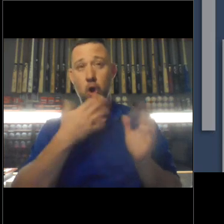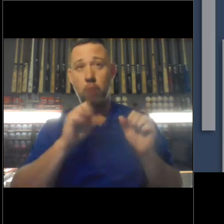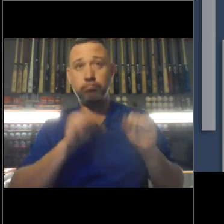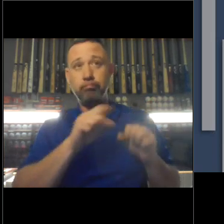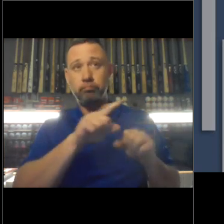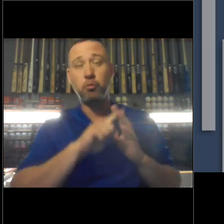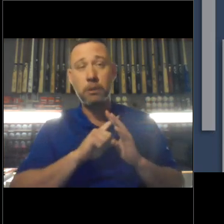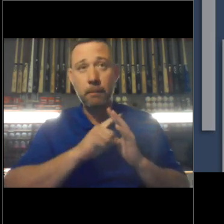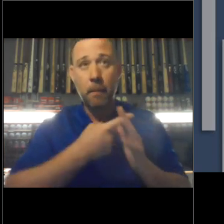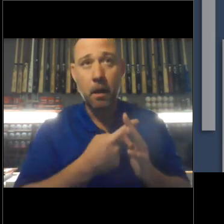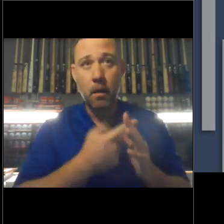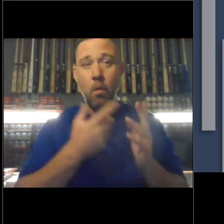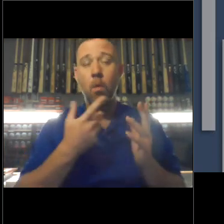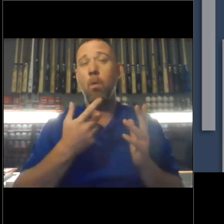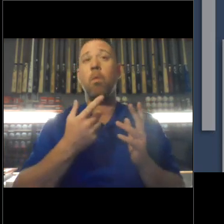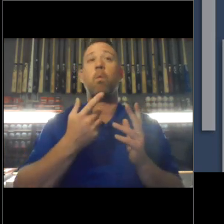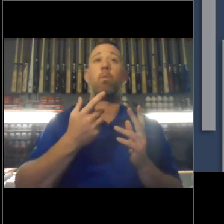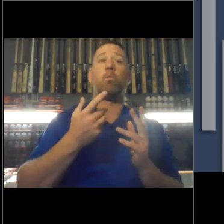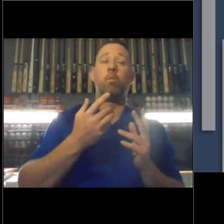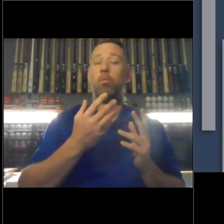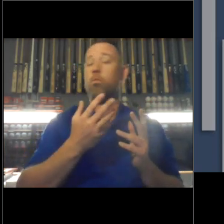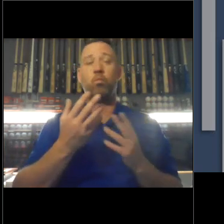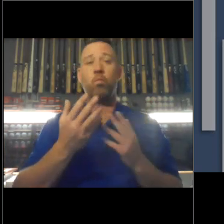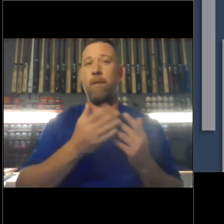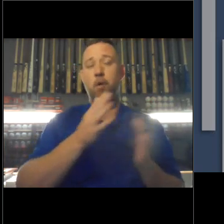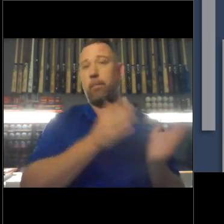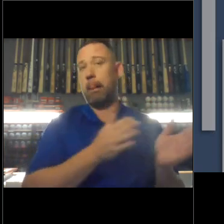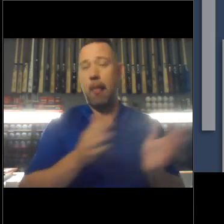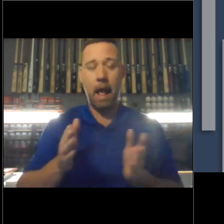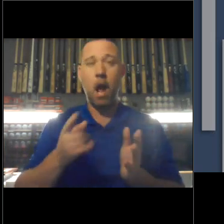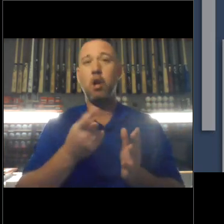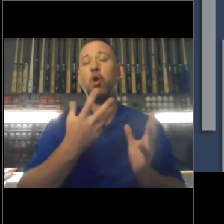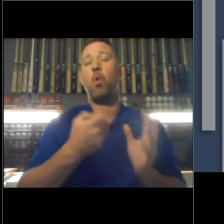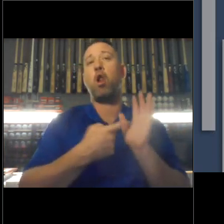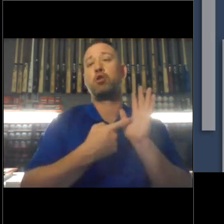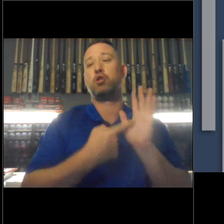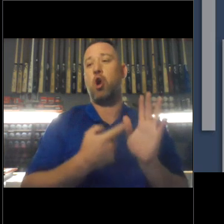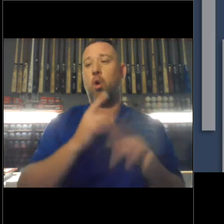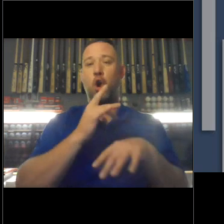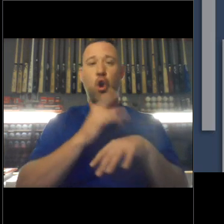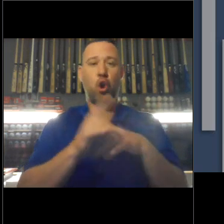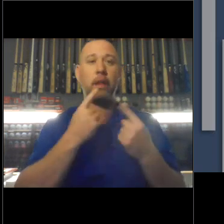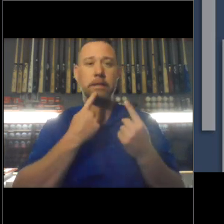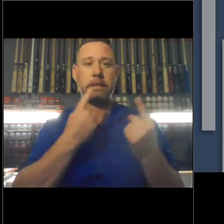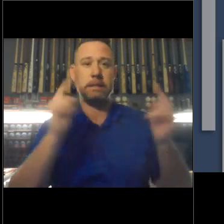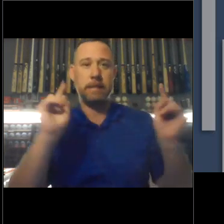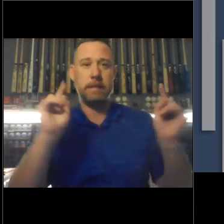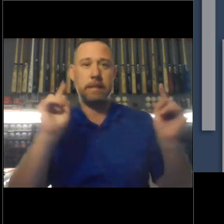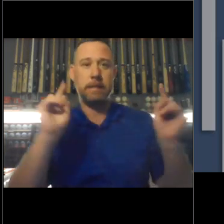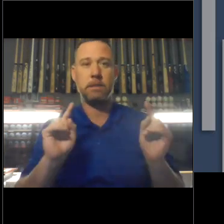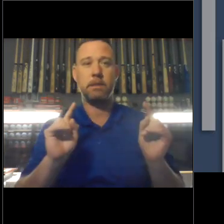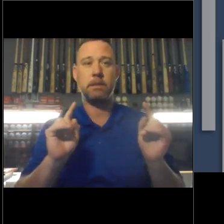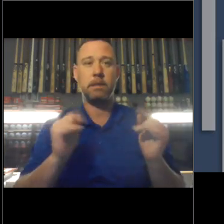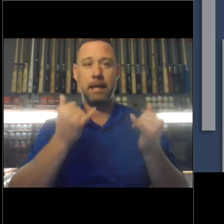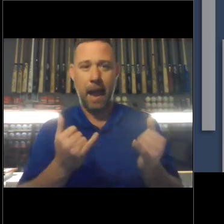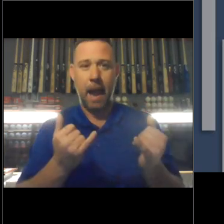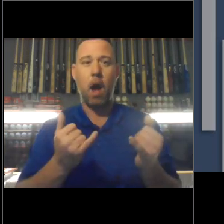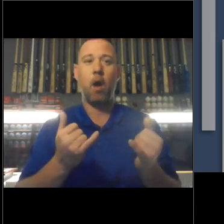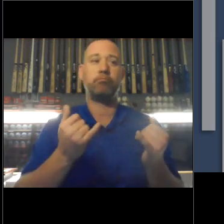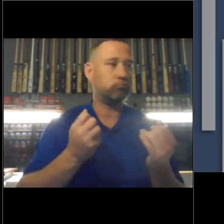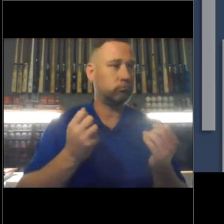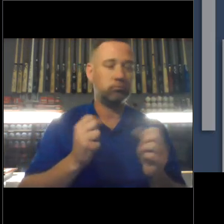the plan, that you want to show, early successes, right? Now that you're going to put everything on a